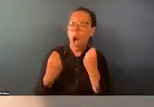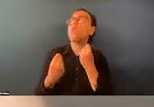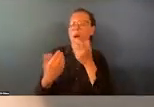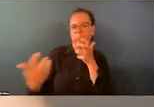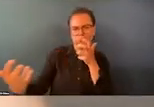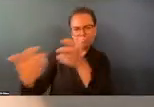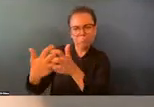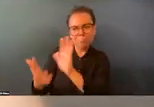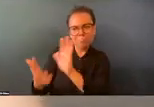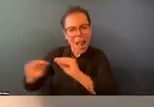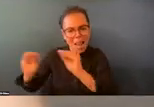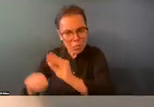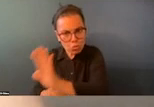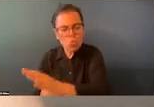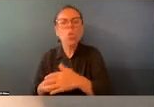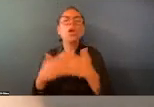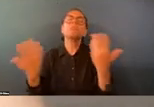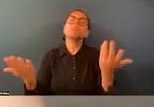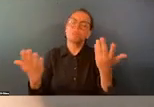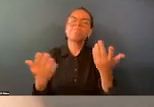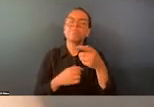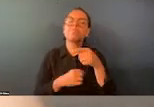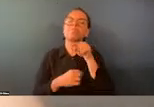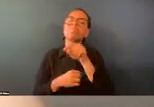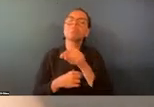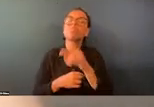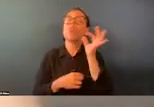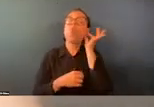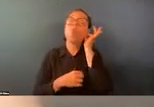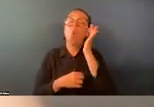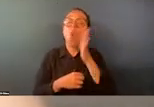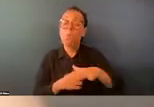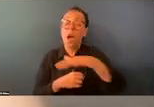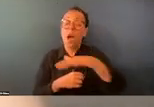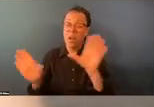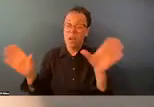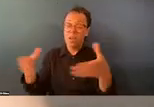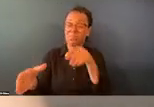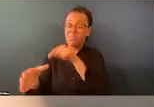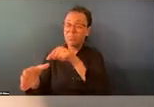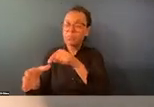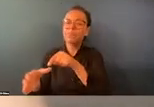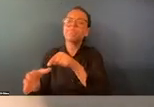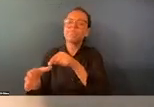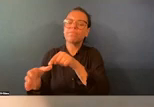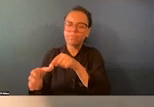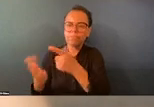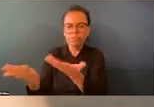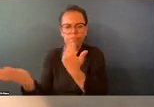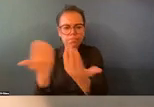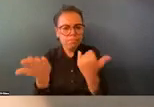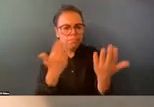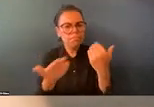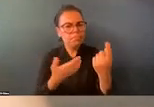and sustainable development, specifically targeted at the women's groups, government officials,